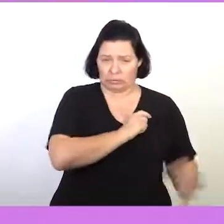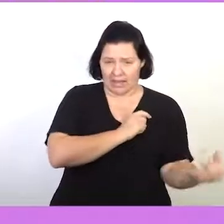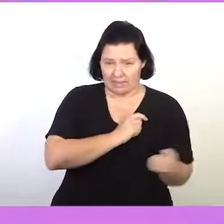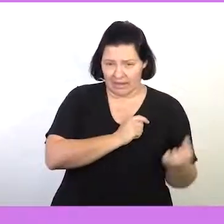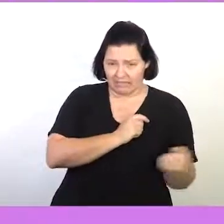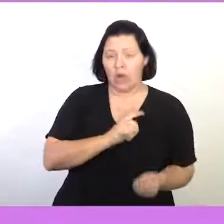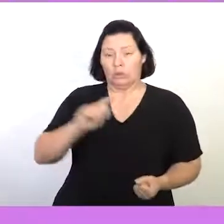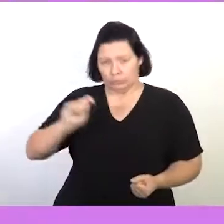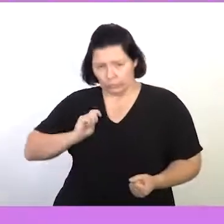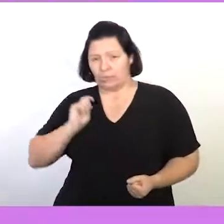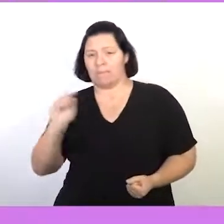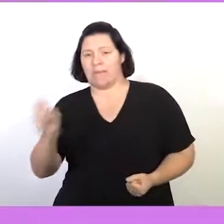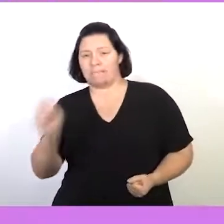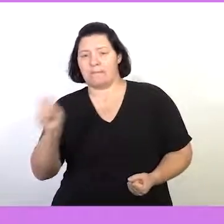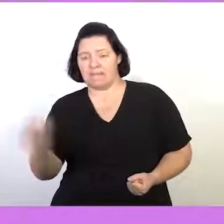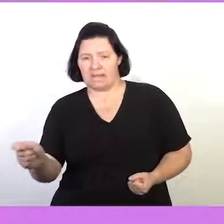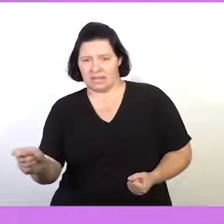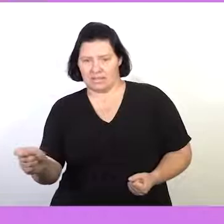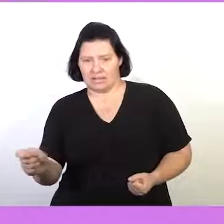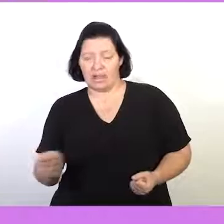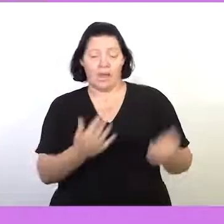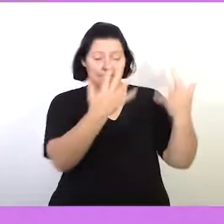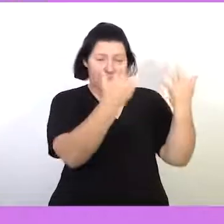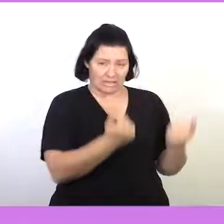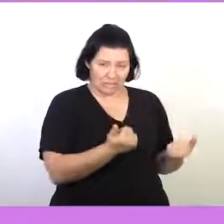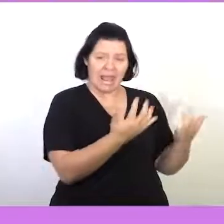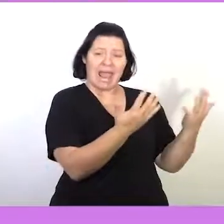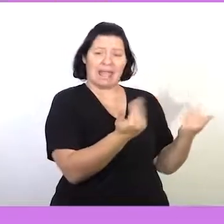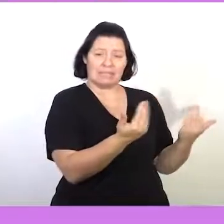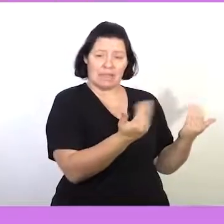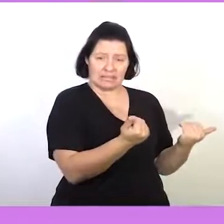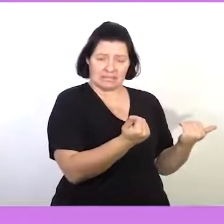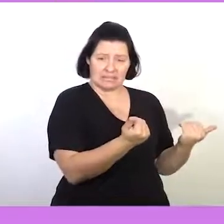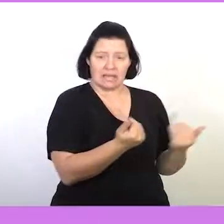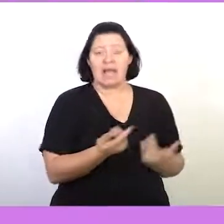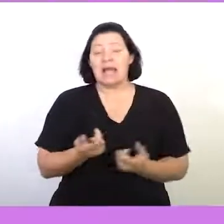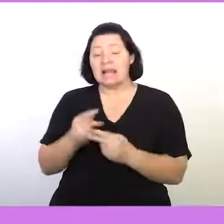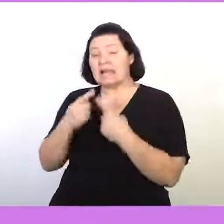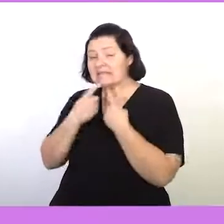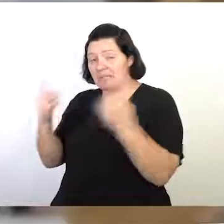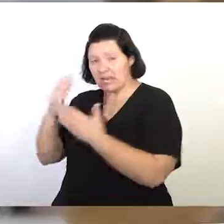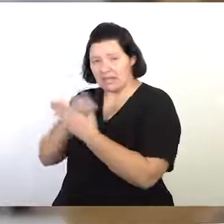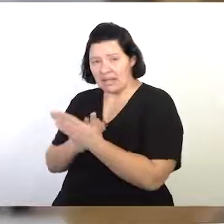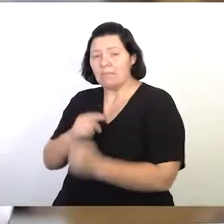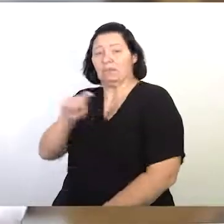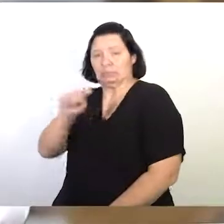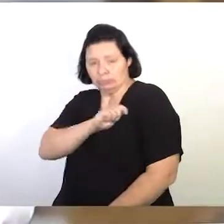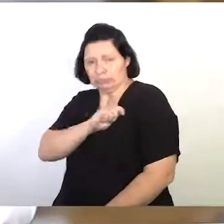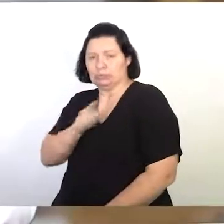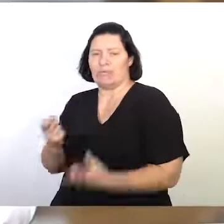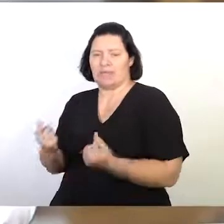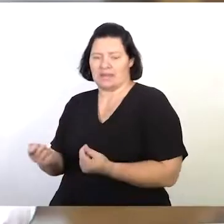you see the difference here. Budget is expected income and expenditure, whereas your income and expenditure statement is a list of